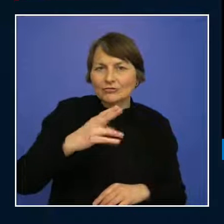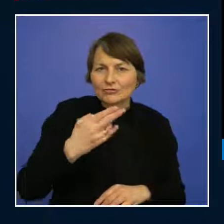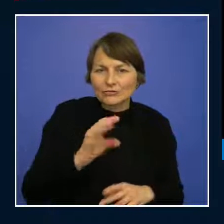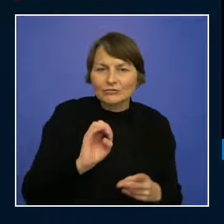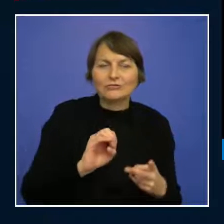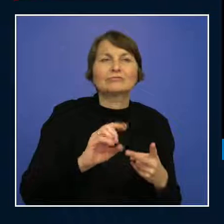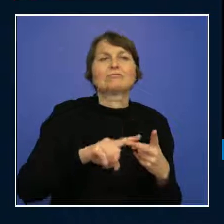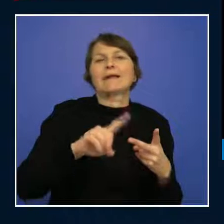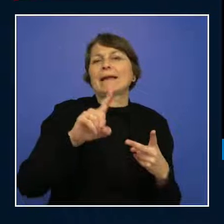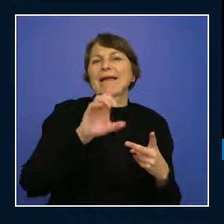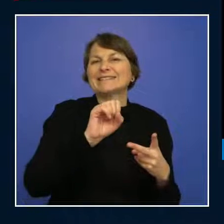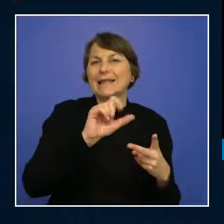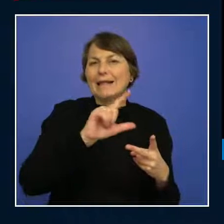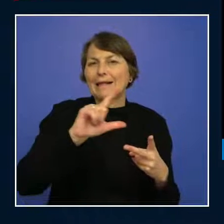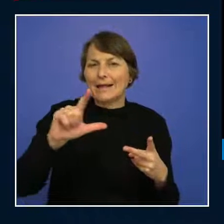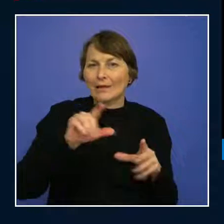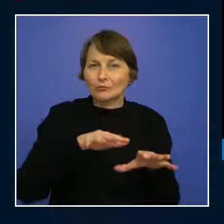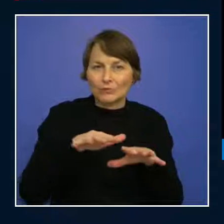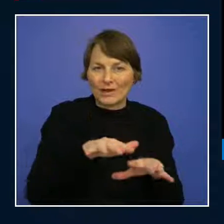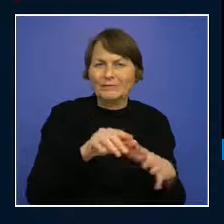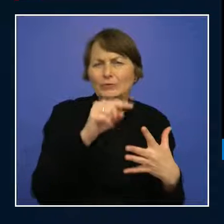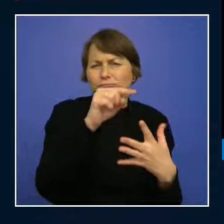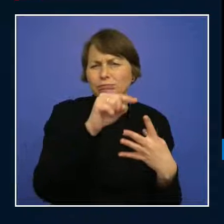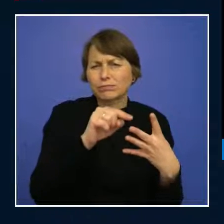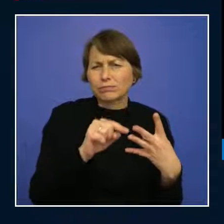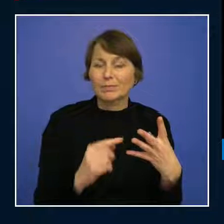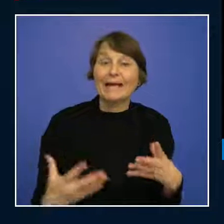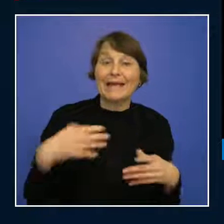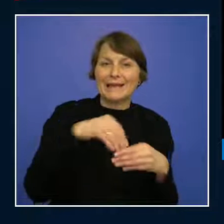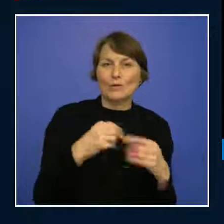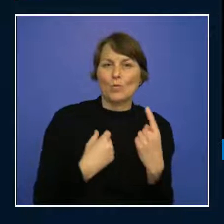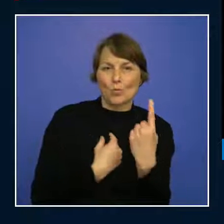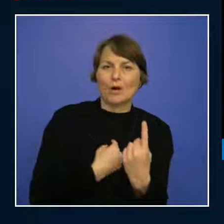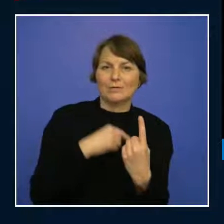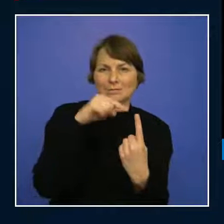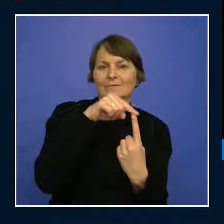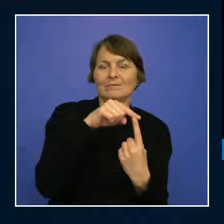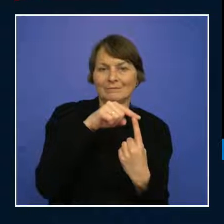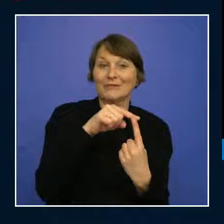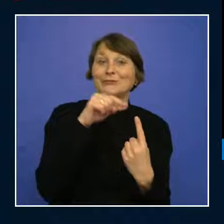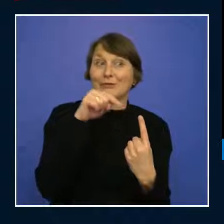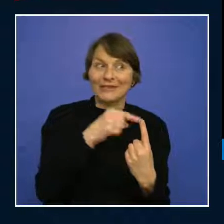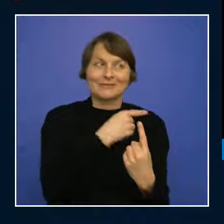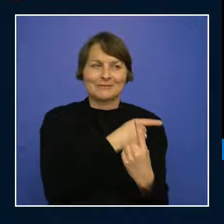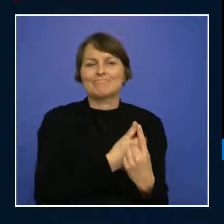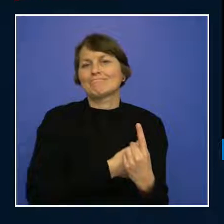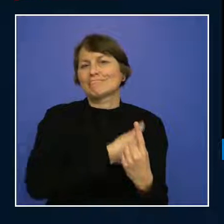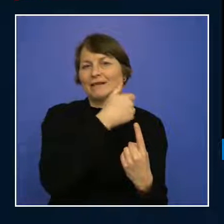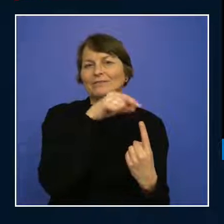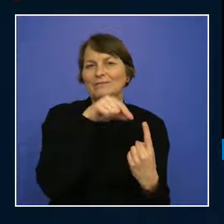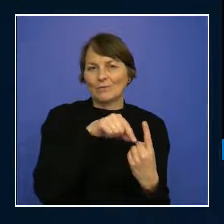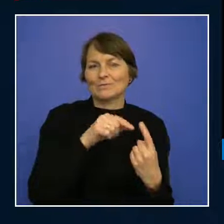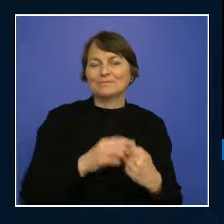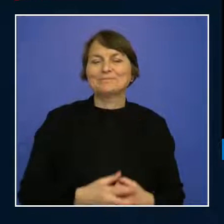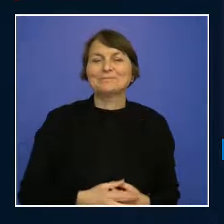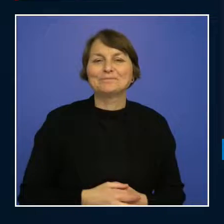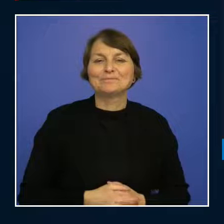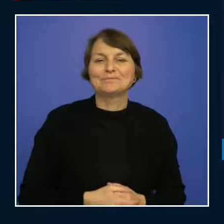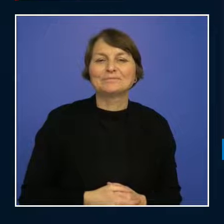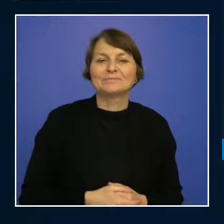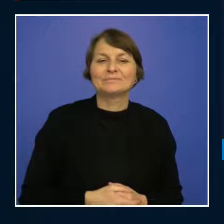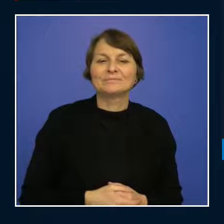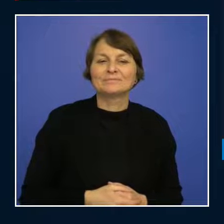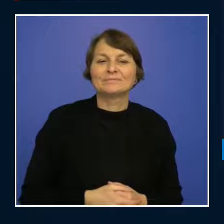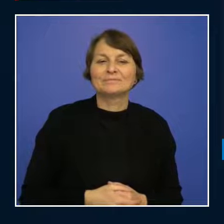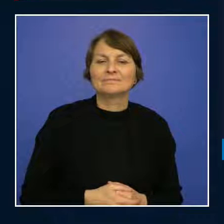well. So there's a lot more that you can do with Azure Frontdoor here. Now, Azure Frontdoor is a layer 7